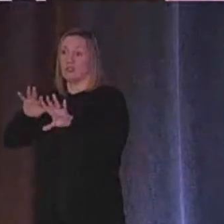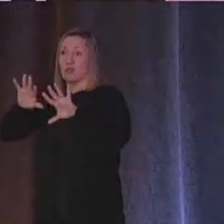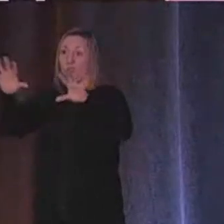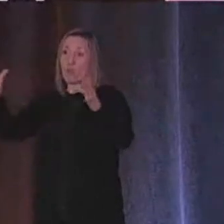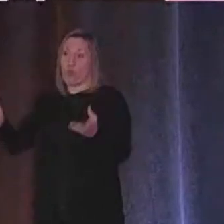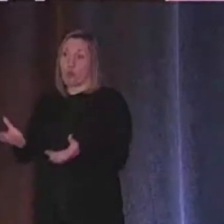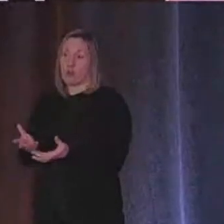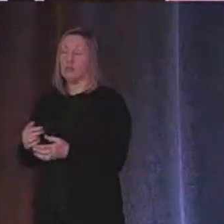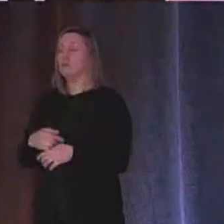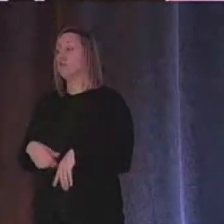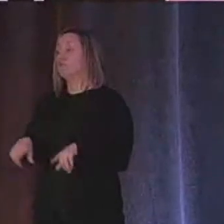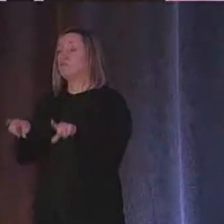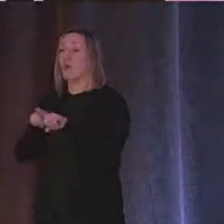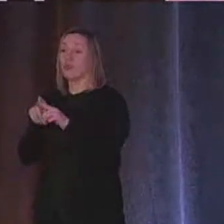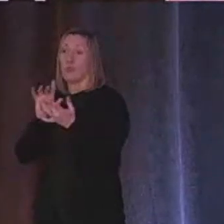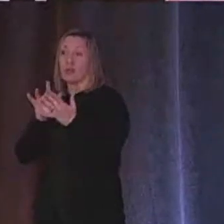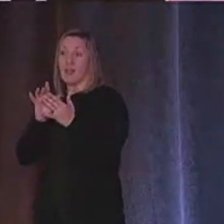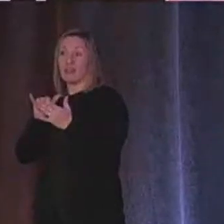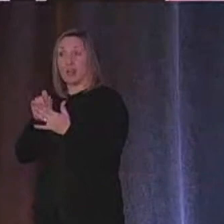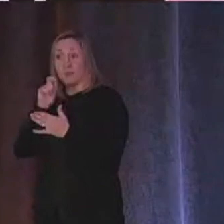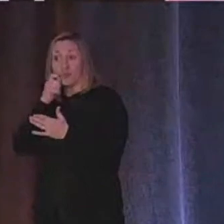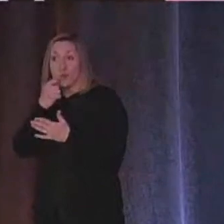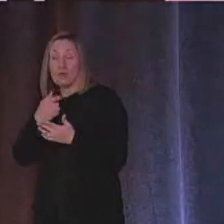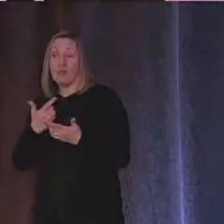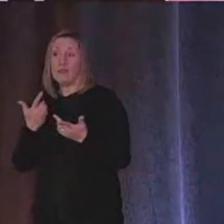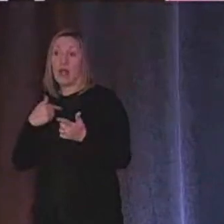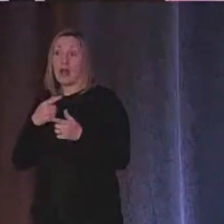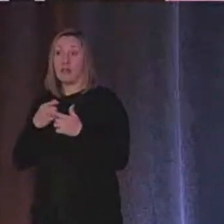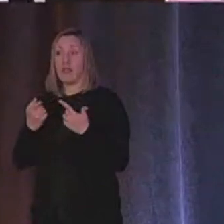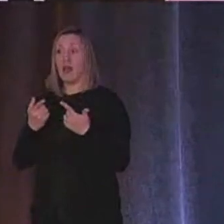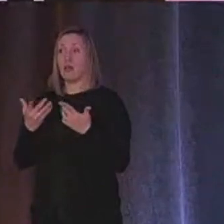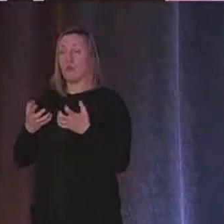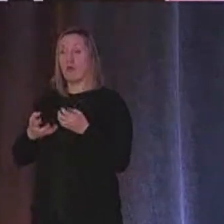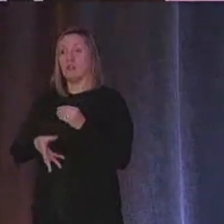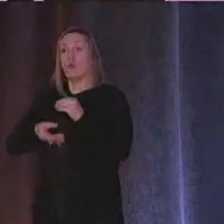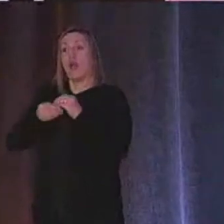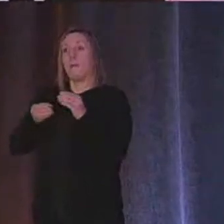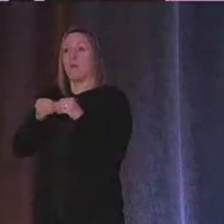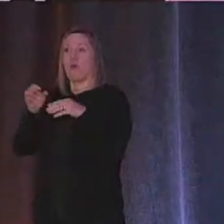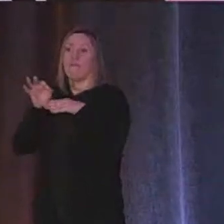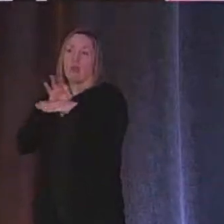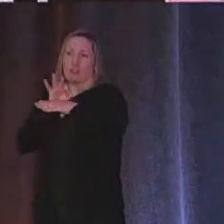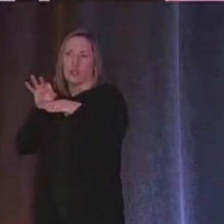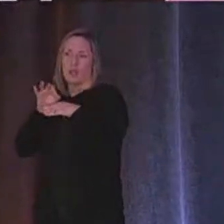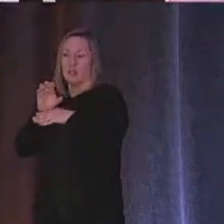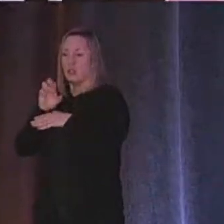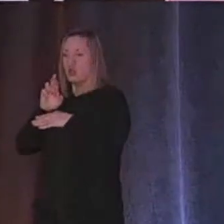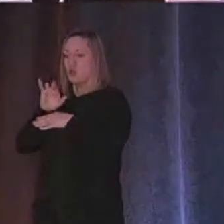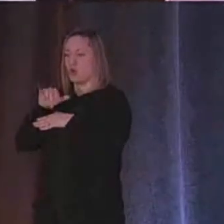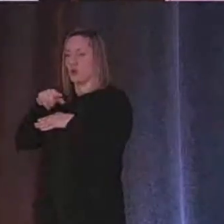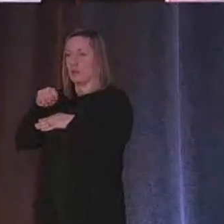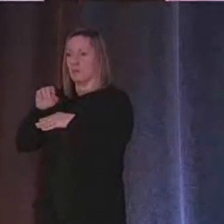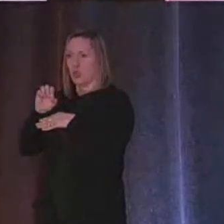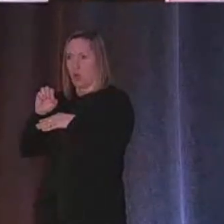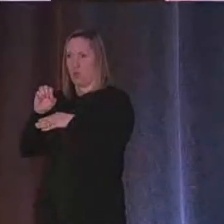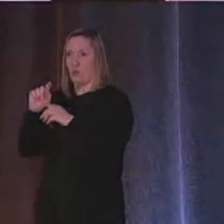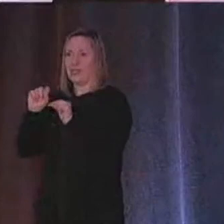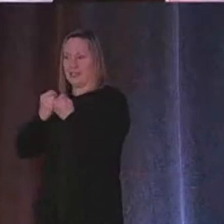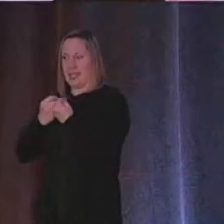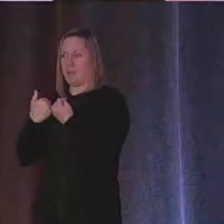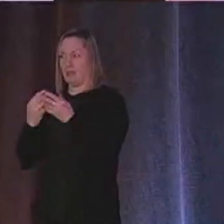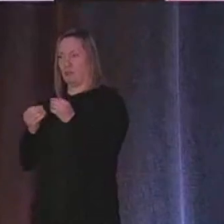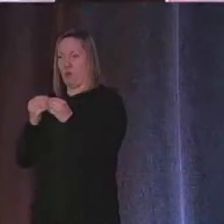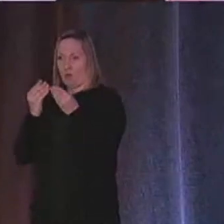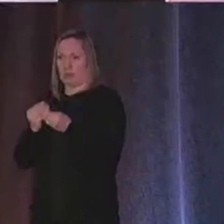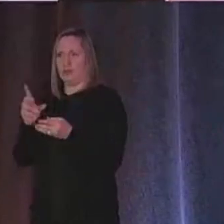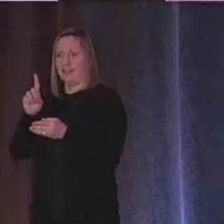also online, which is going to be cool. And then looking to add additional functionality. The crypto team has some additional data. They want us